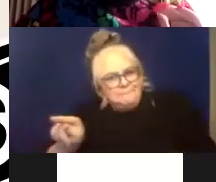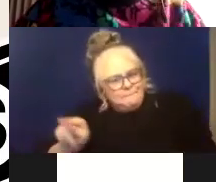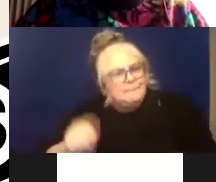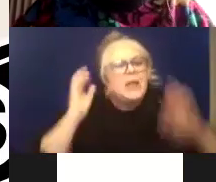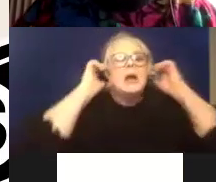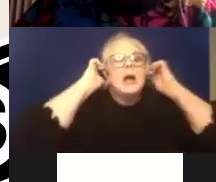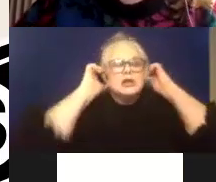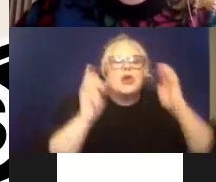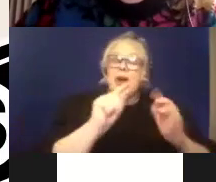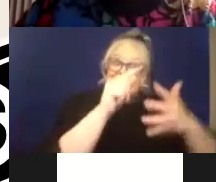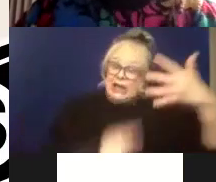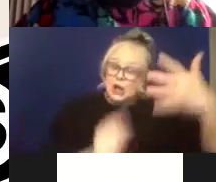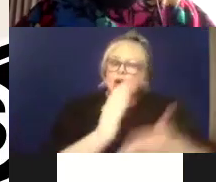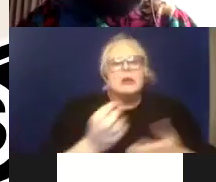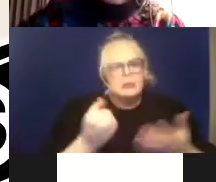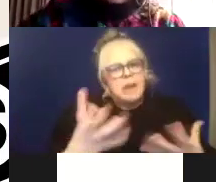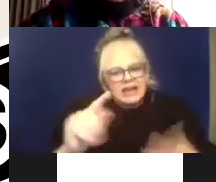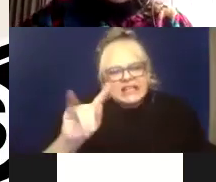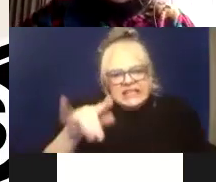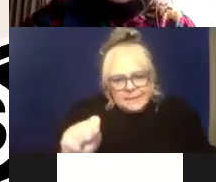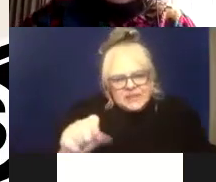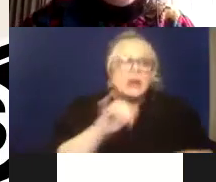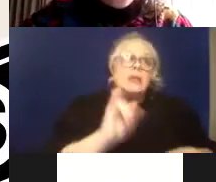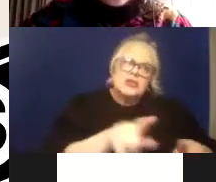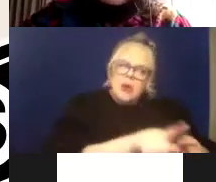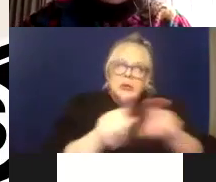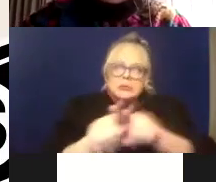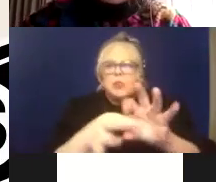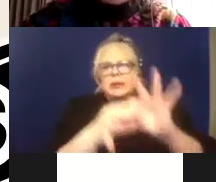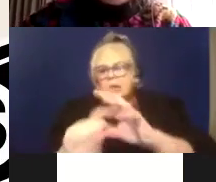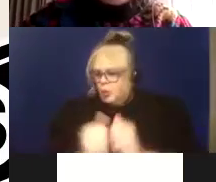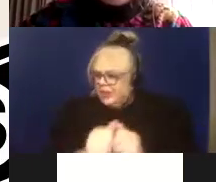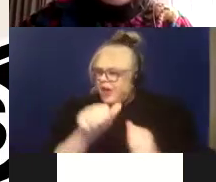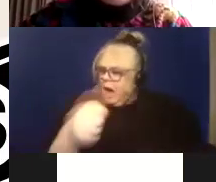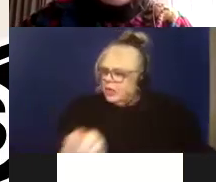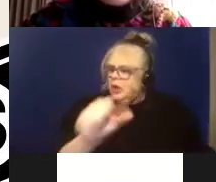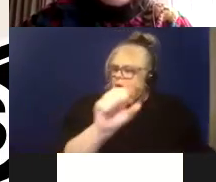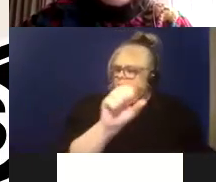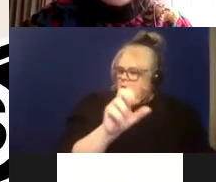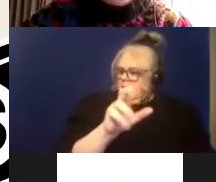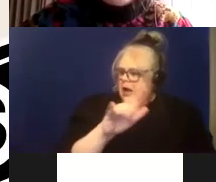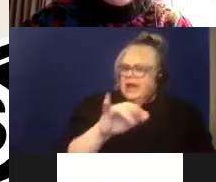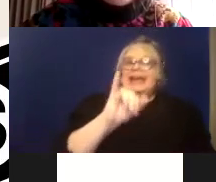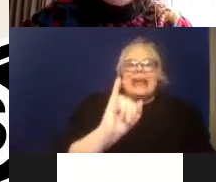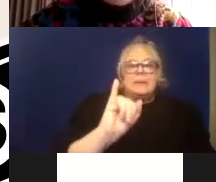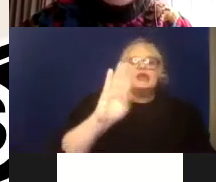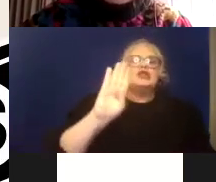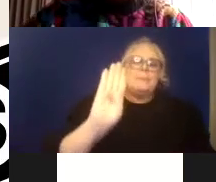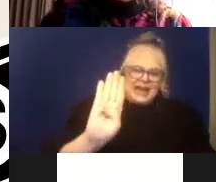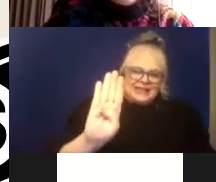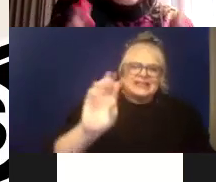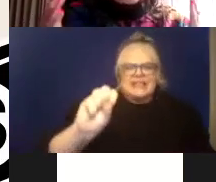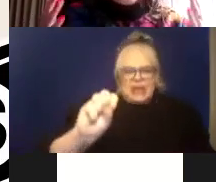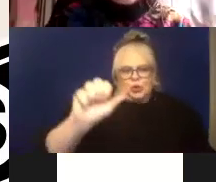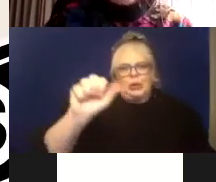relevant to other forms of image-based sexual abuse. So it's really important that survivors understand that that you should,